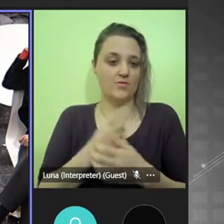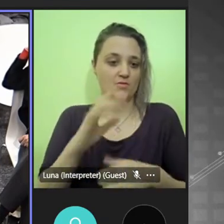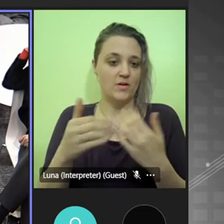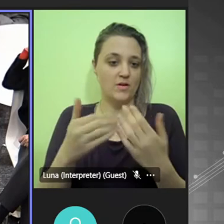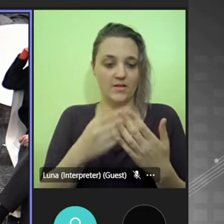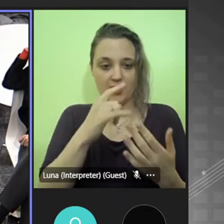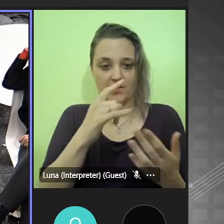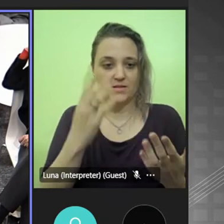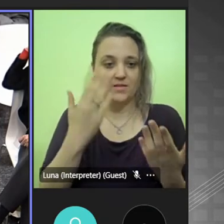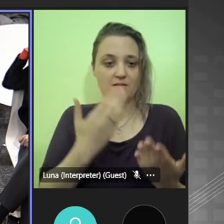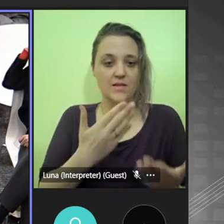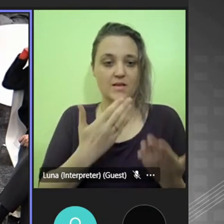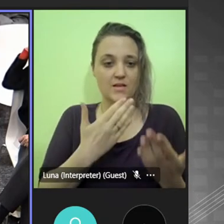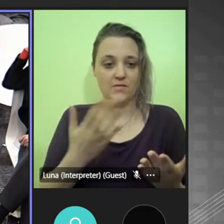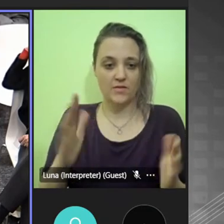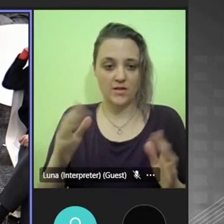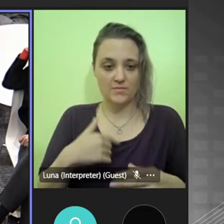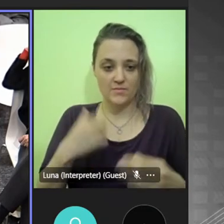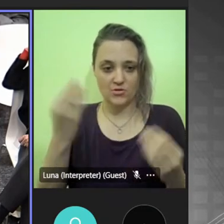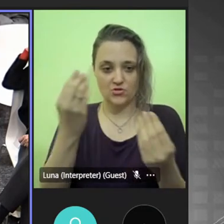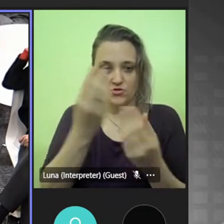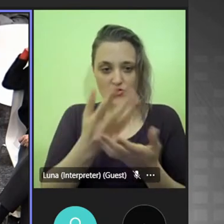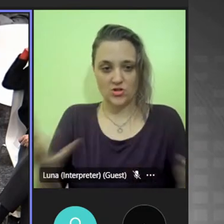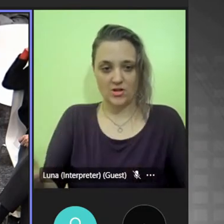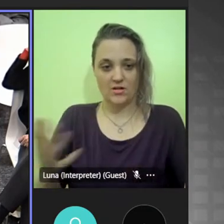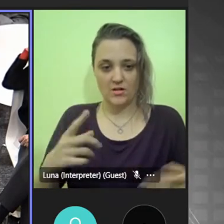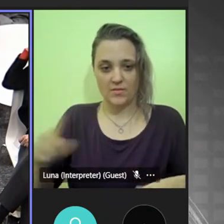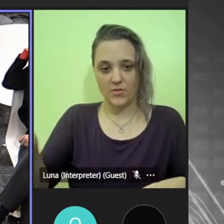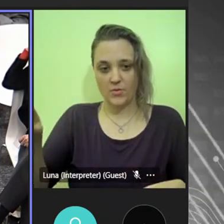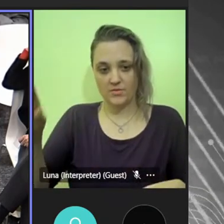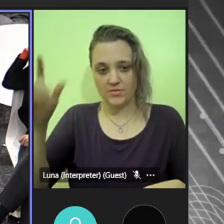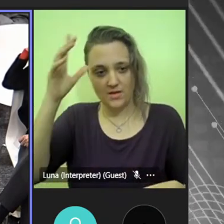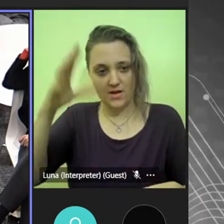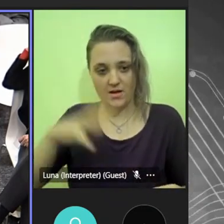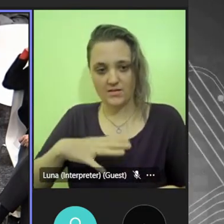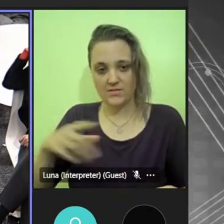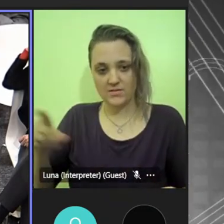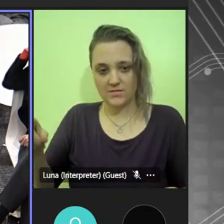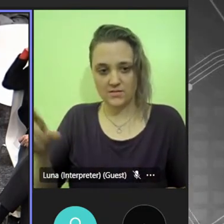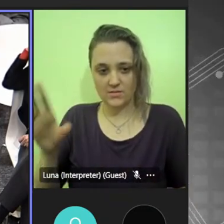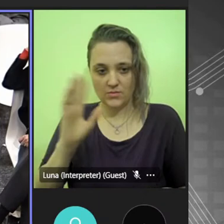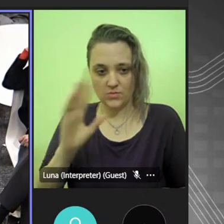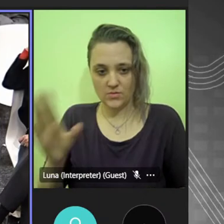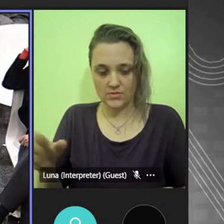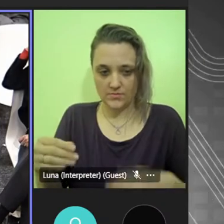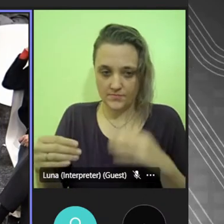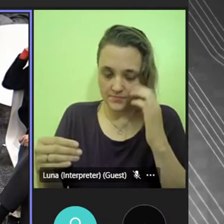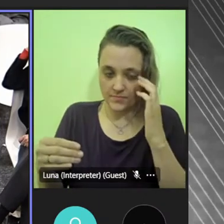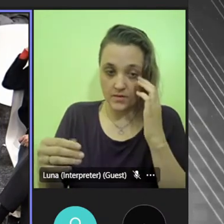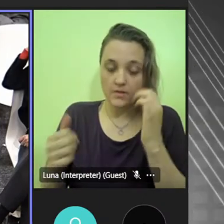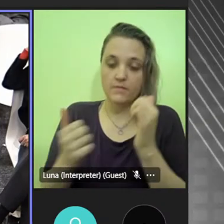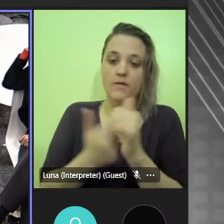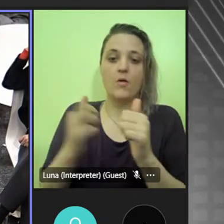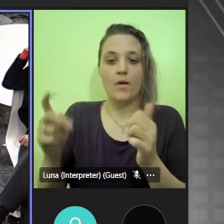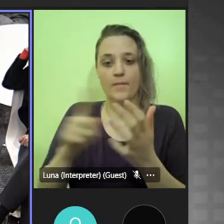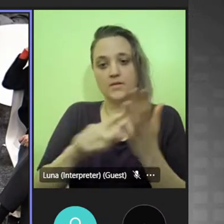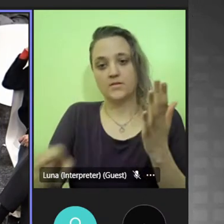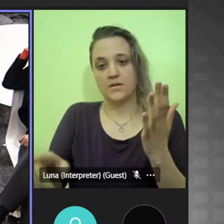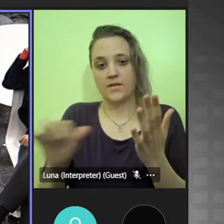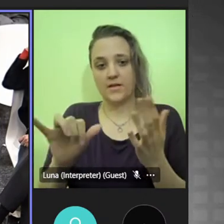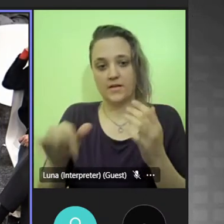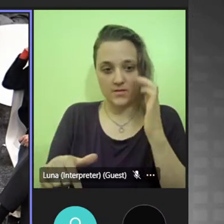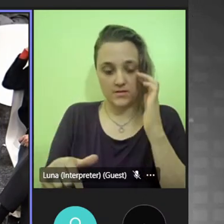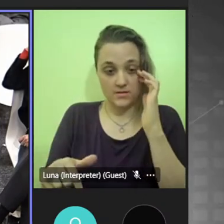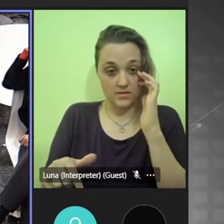free Bears all the kids thanks for letting me share Scott Brandon I'm gonna ask those guys you know who do I write or